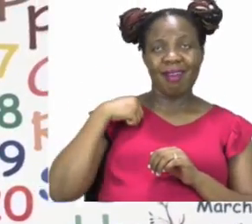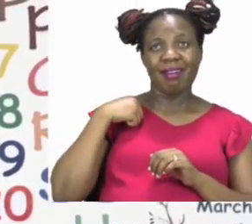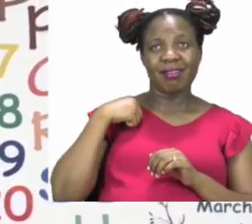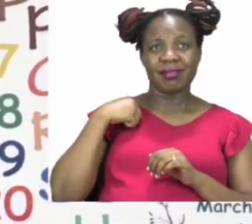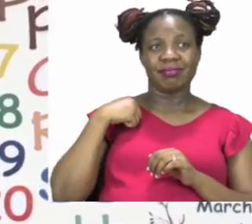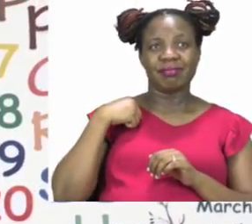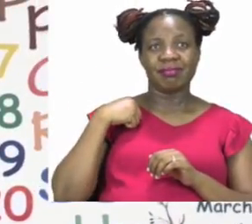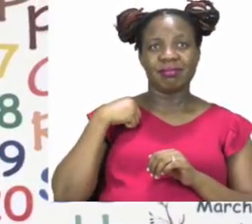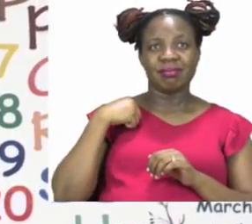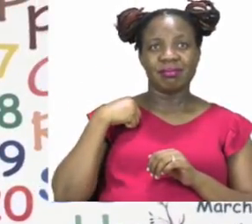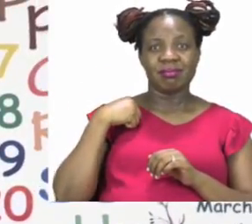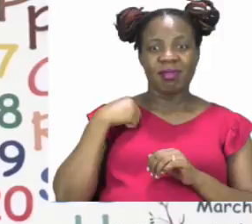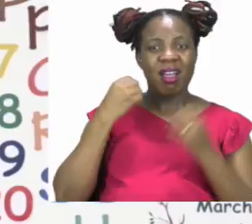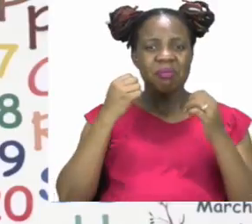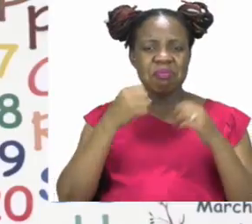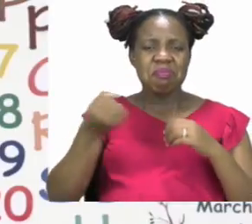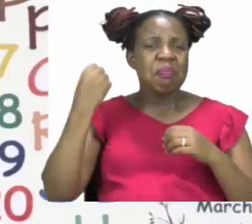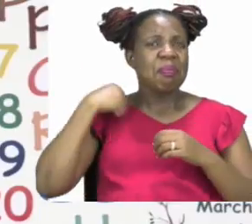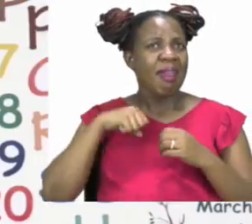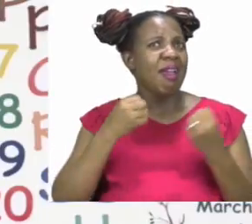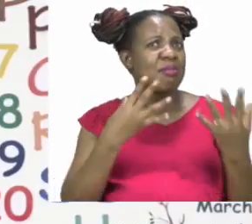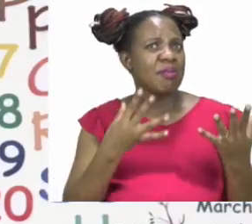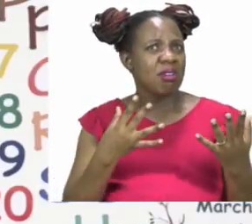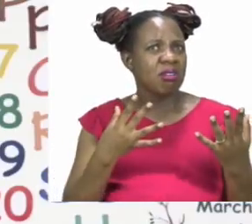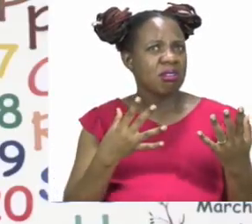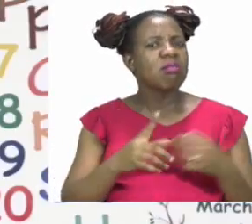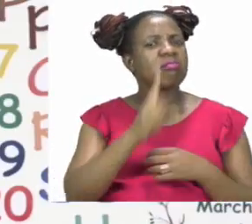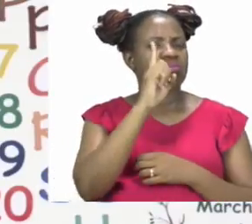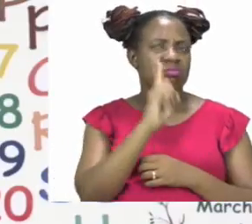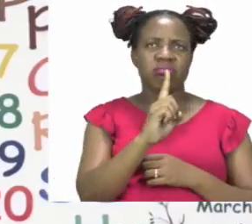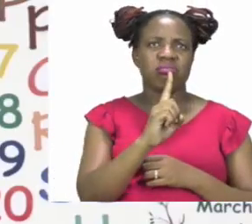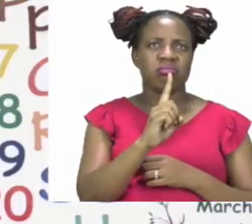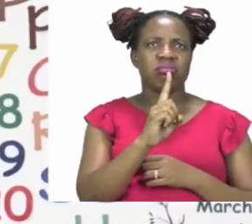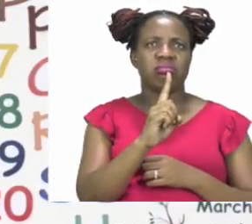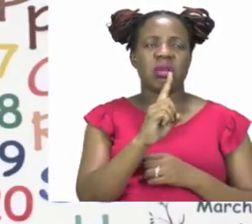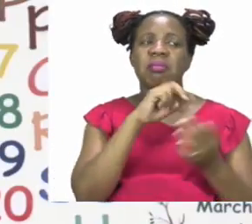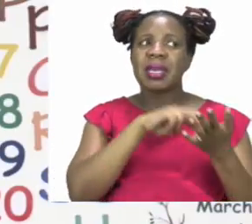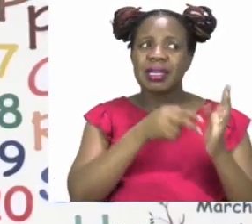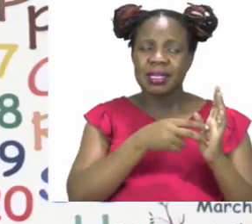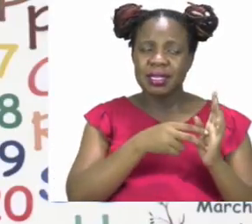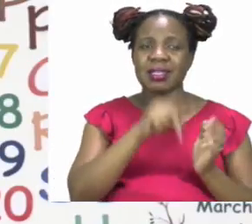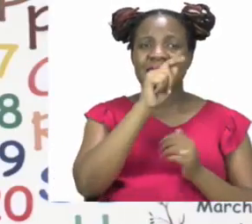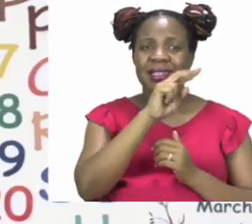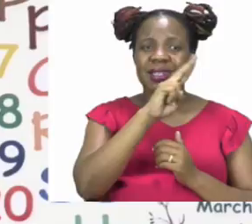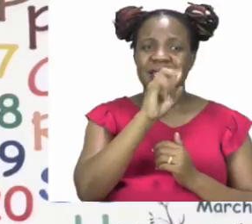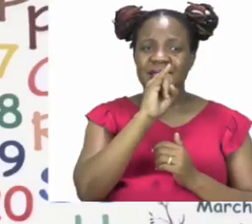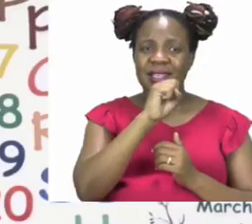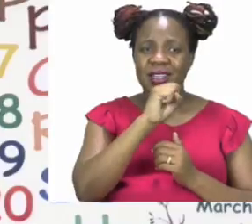how many bags do I have? Only one. It's singular.